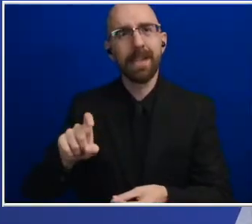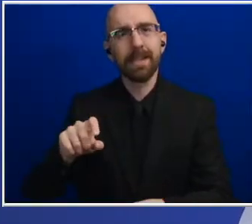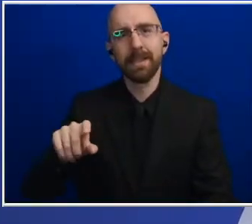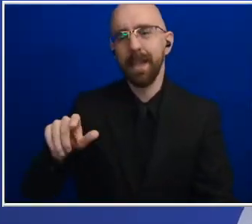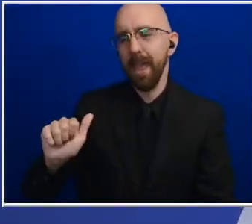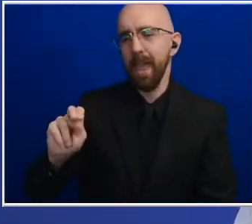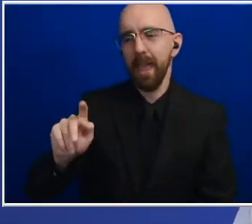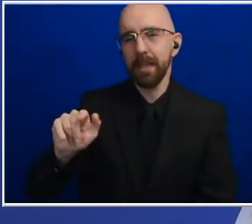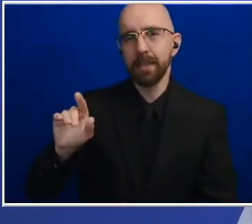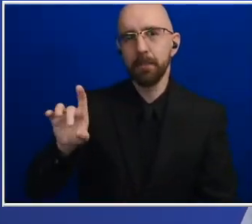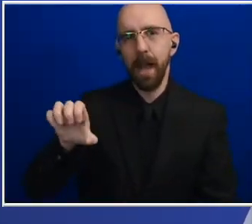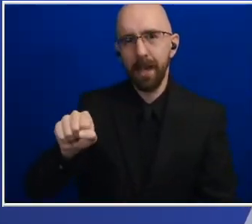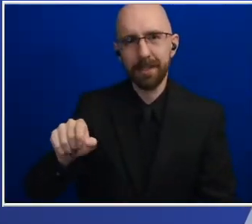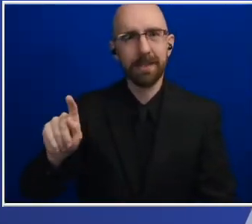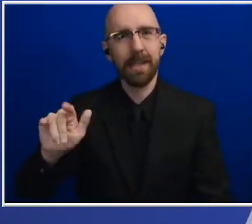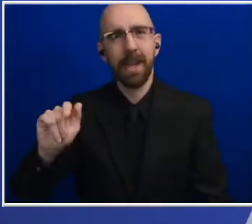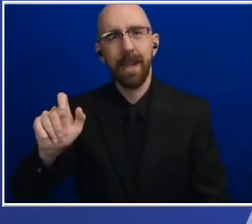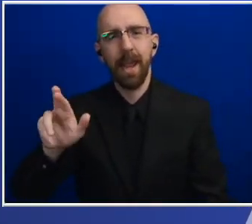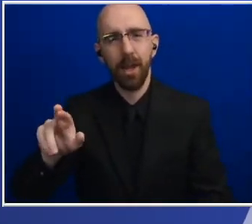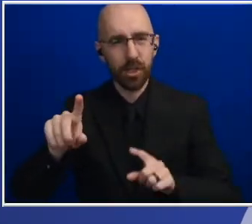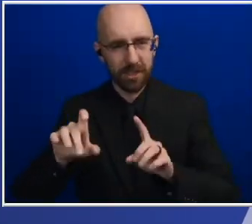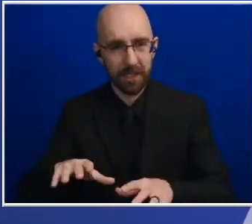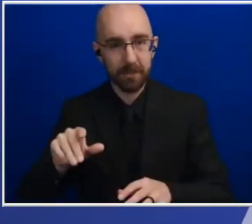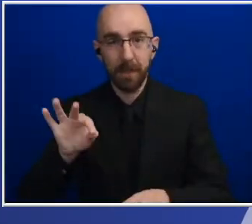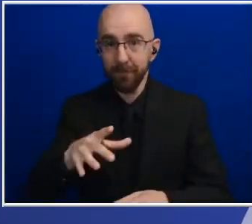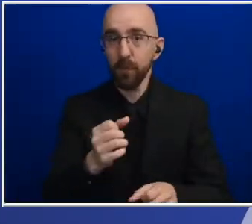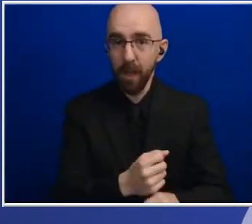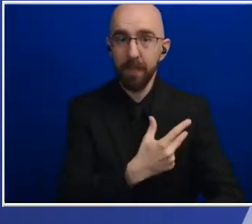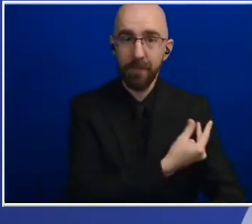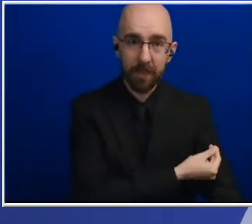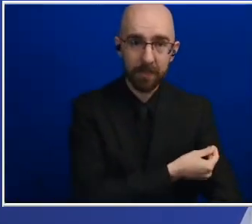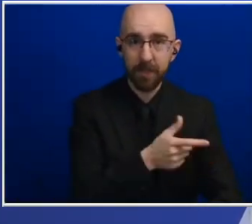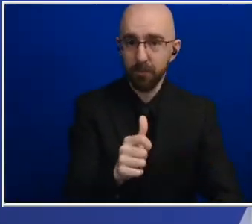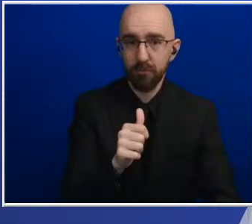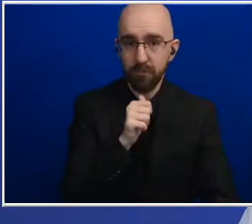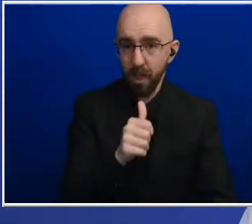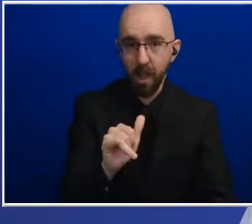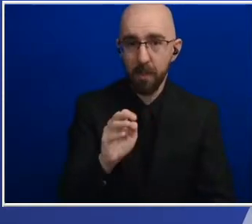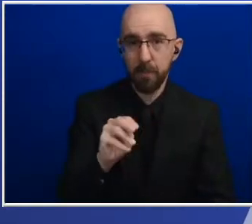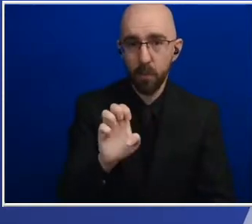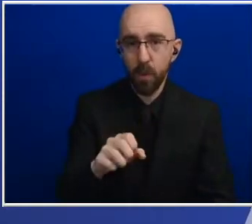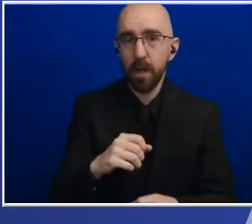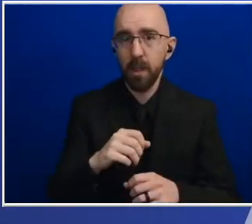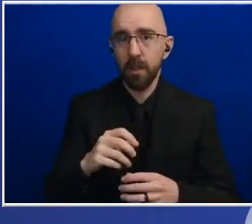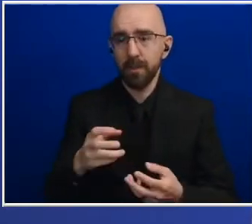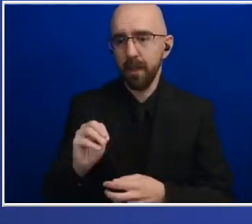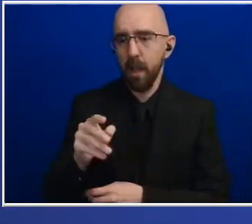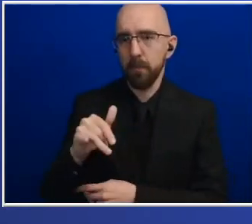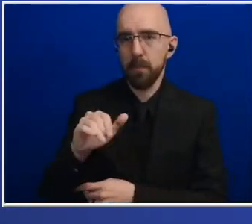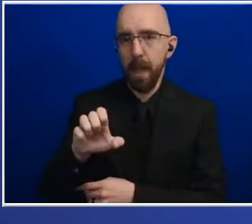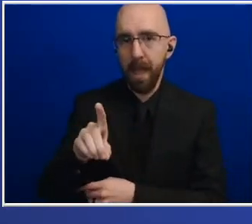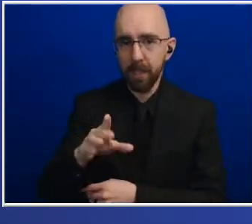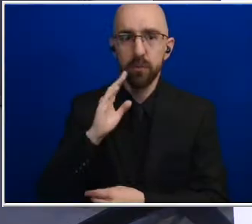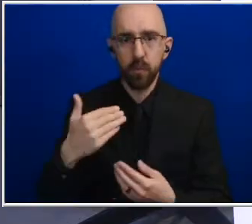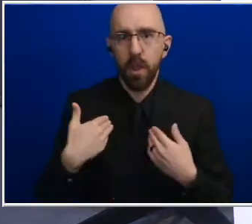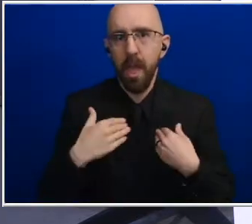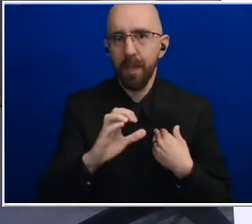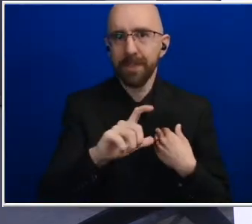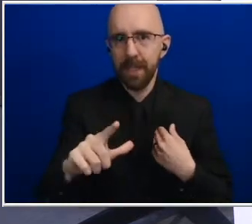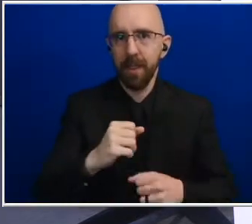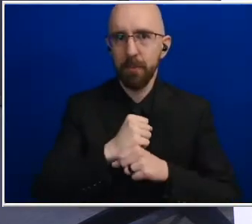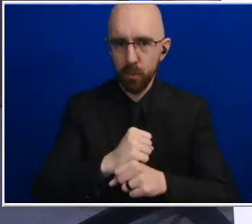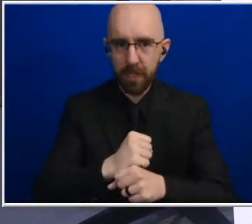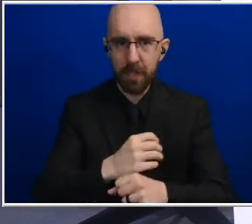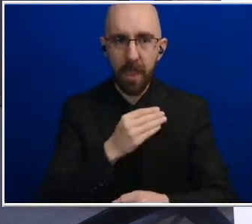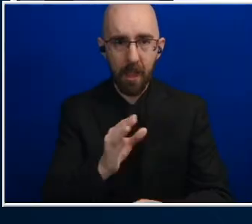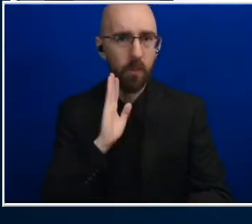the vaccine, and unless you're immune compromised, there's probably a very good chance you will have that cellular immunity. And you'll be okay. And you'll be okay.